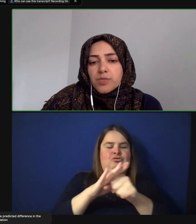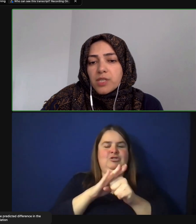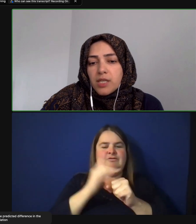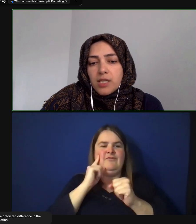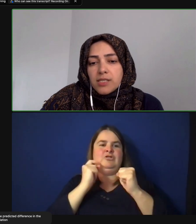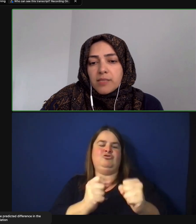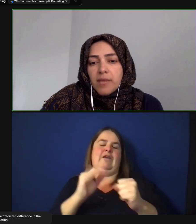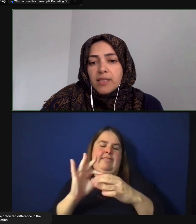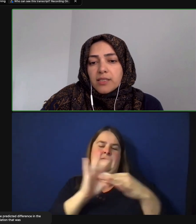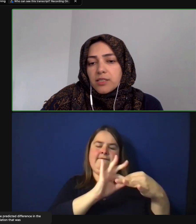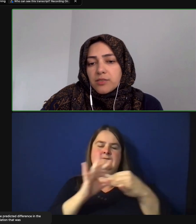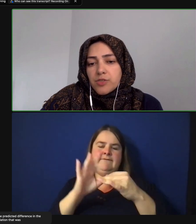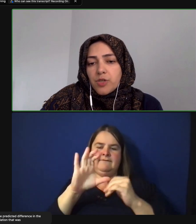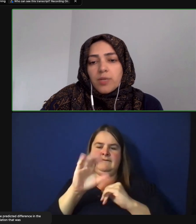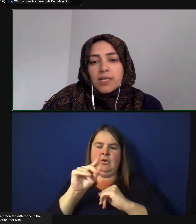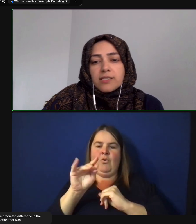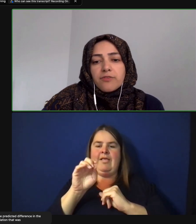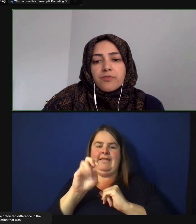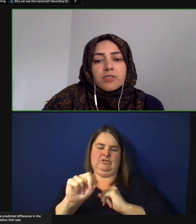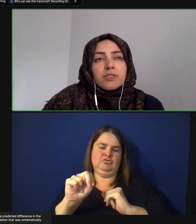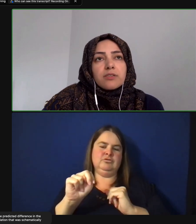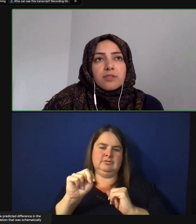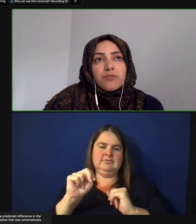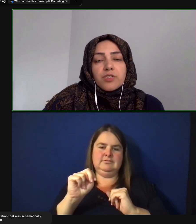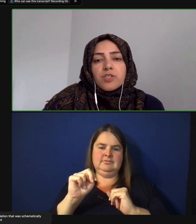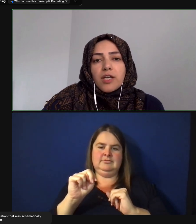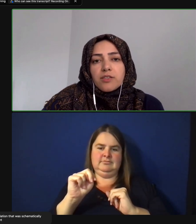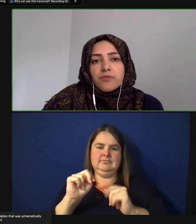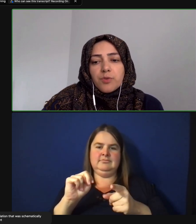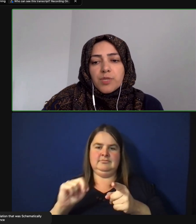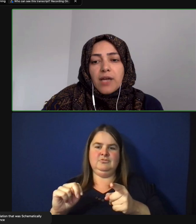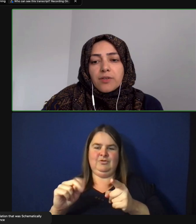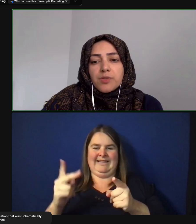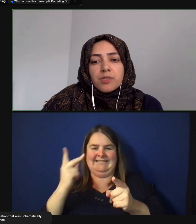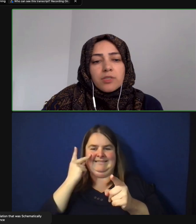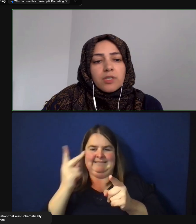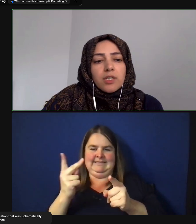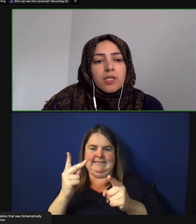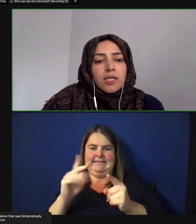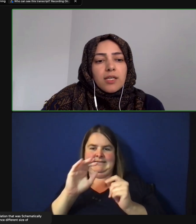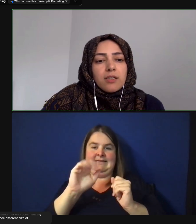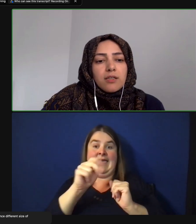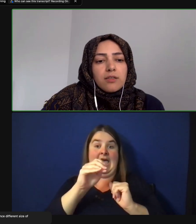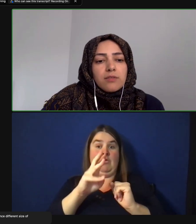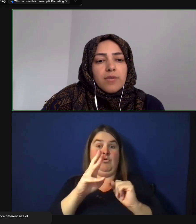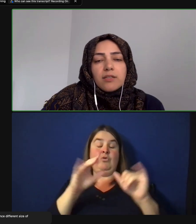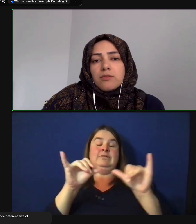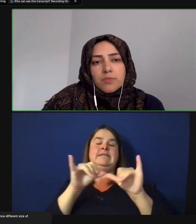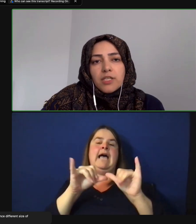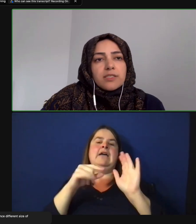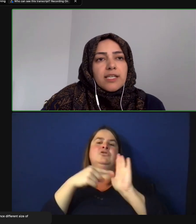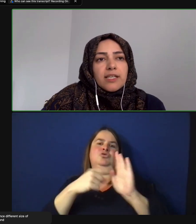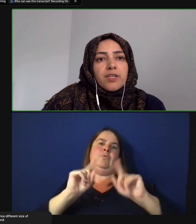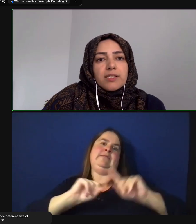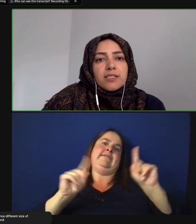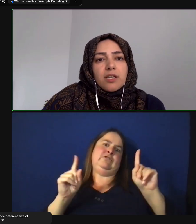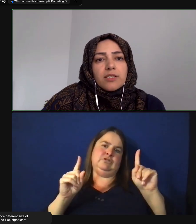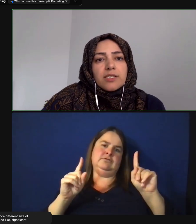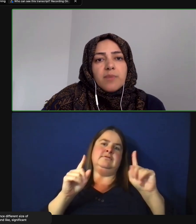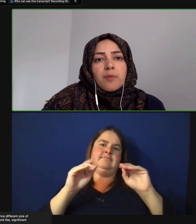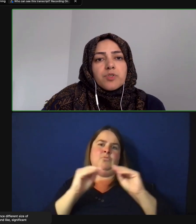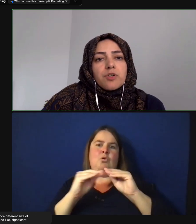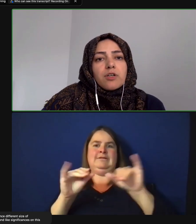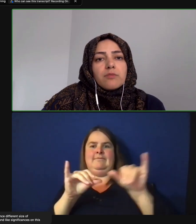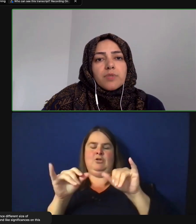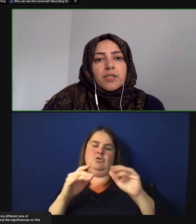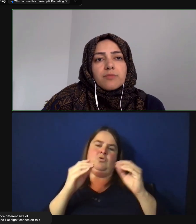that was schematically shown as different size of those arrows. And like significances on